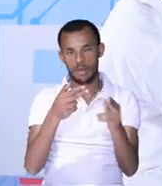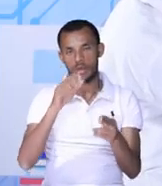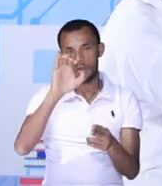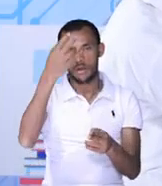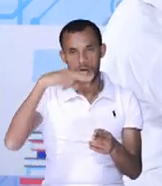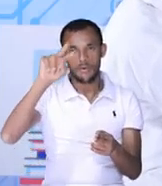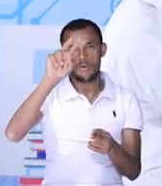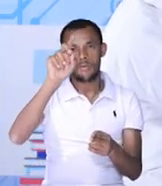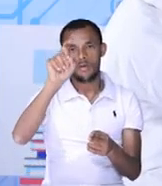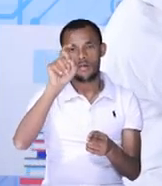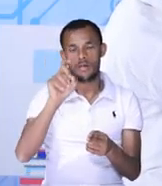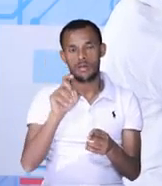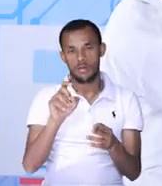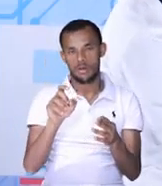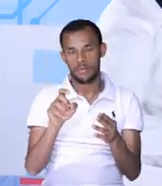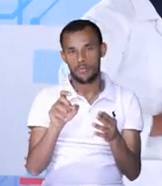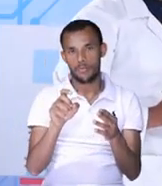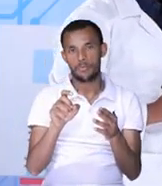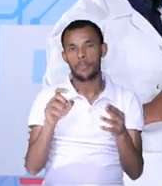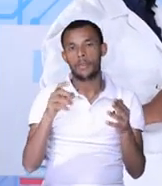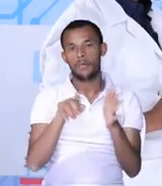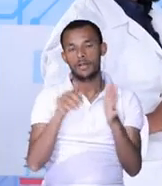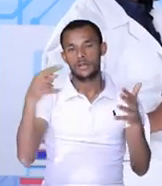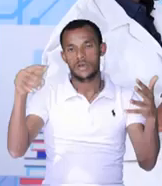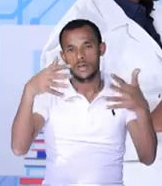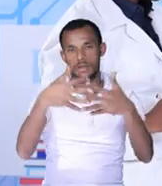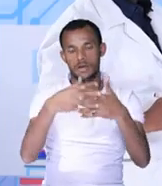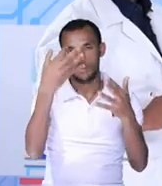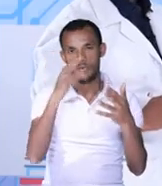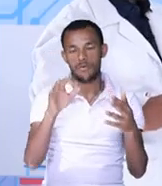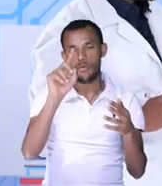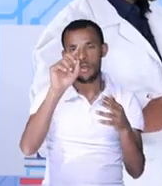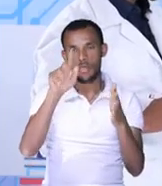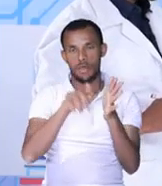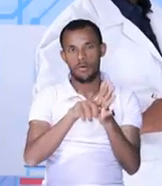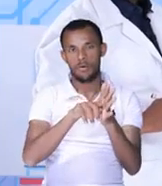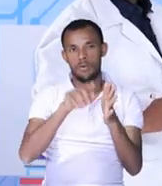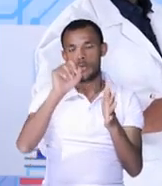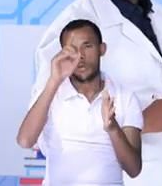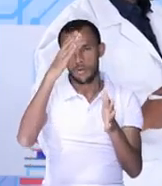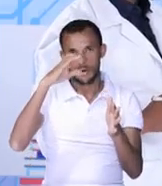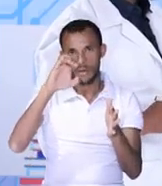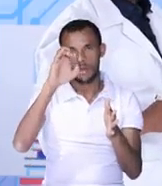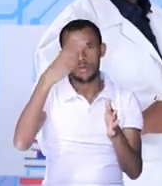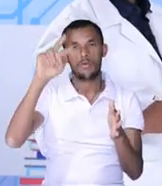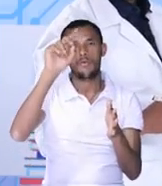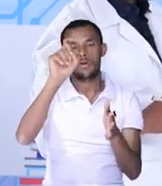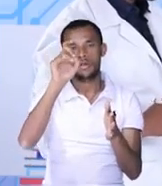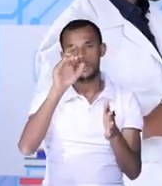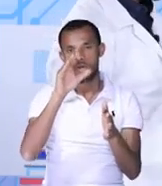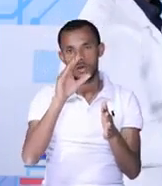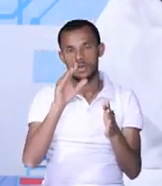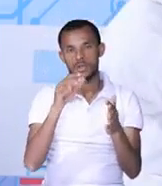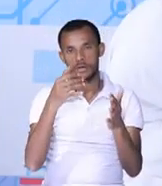e raised to x minus the integration of 1 times e raised to x is e raised to x, the integration of e raised to